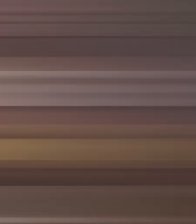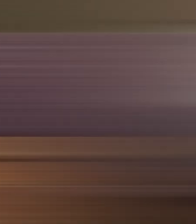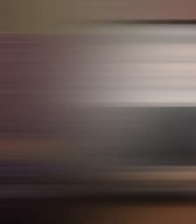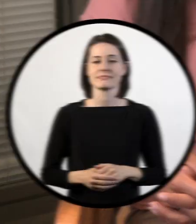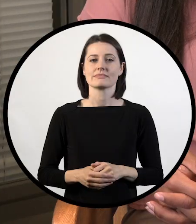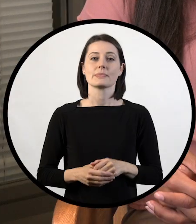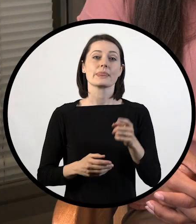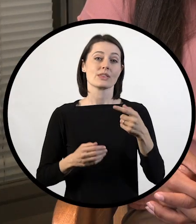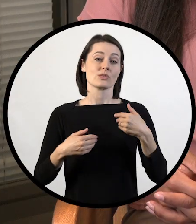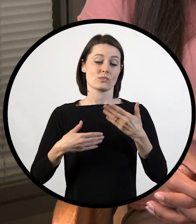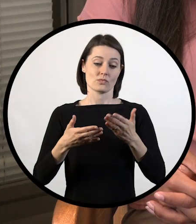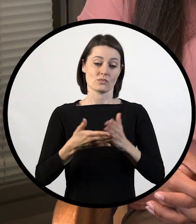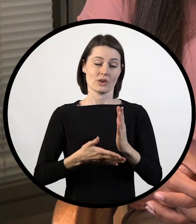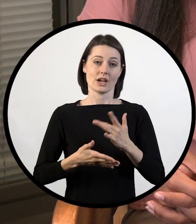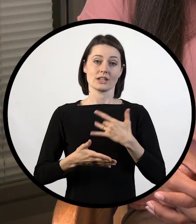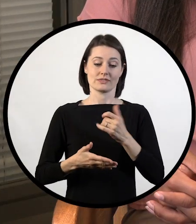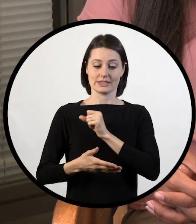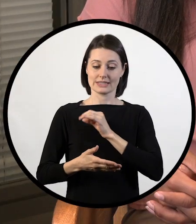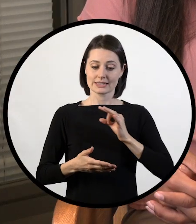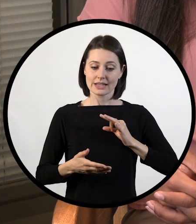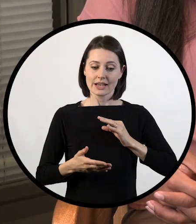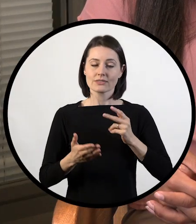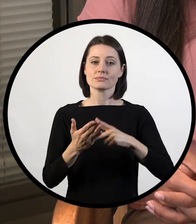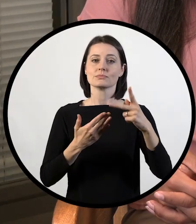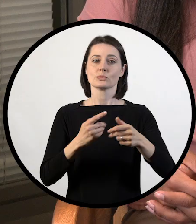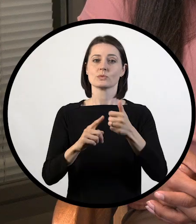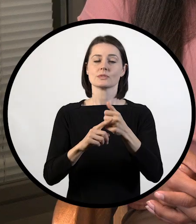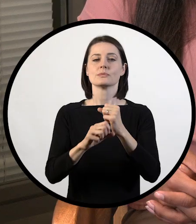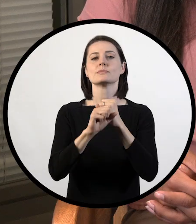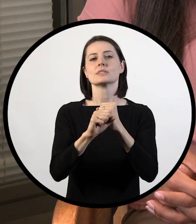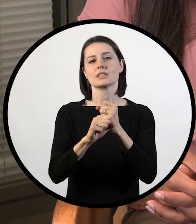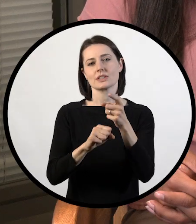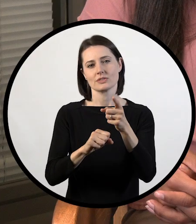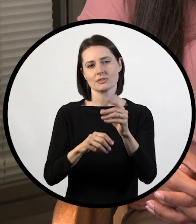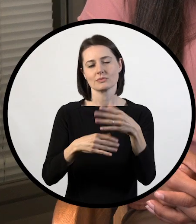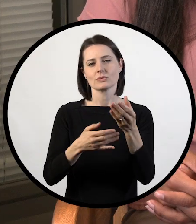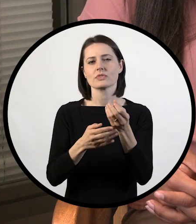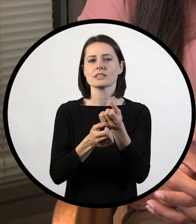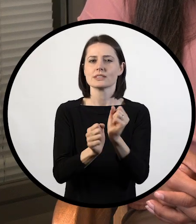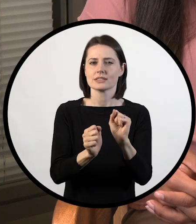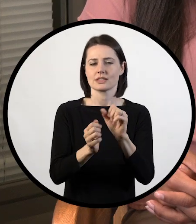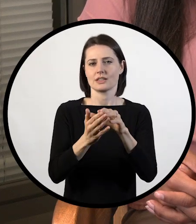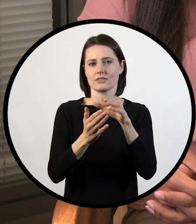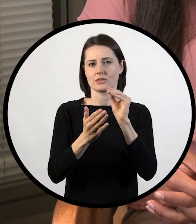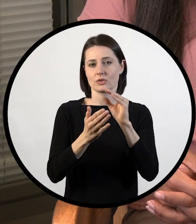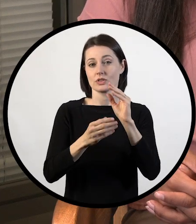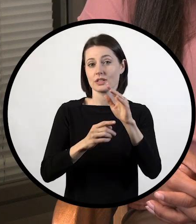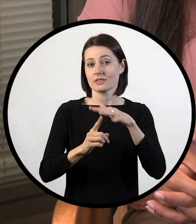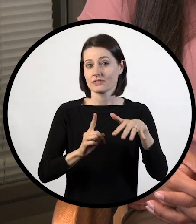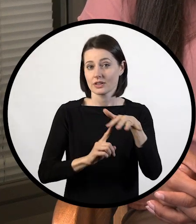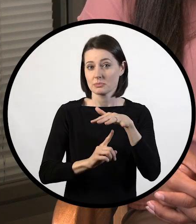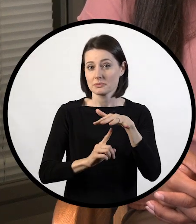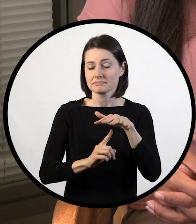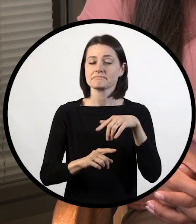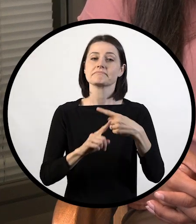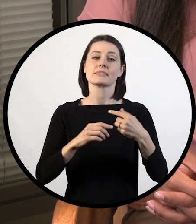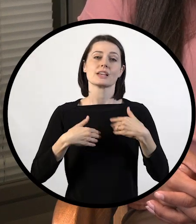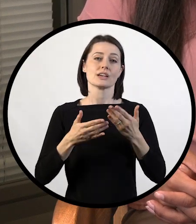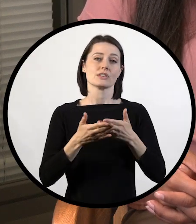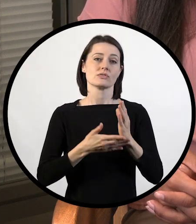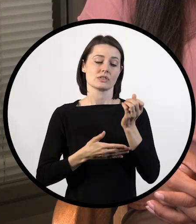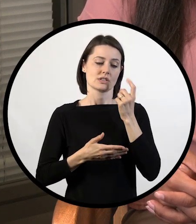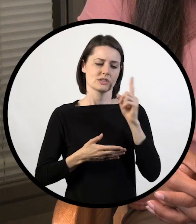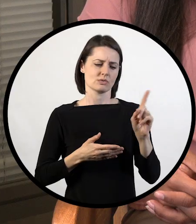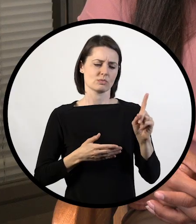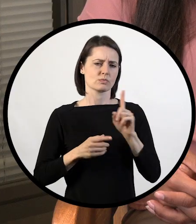with. You have a right to feel that the staff and the program are protecting you and providing a safe learning environment. And you have a